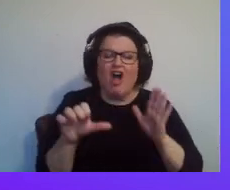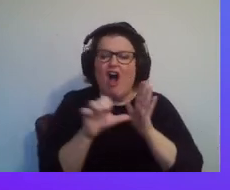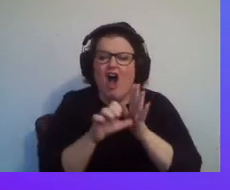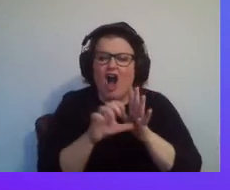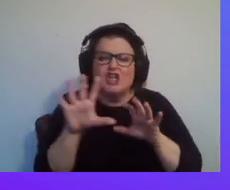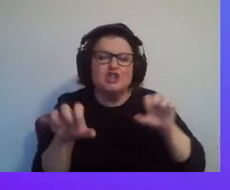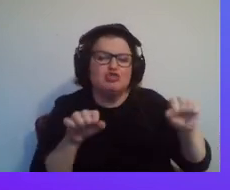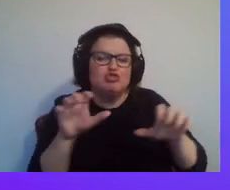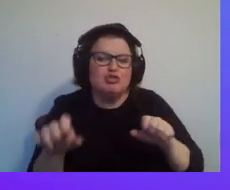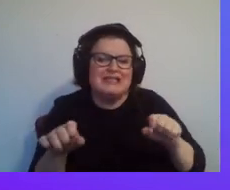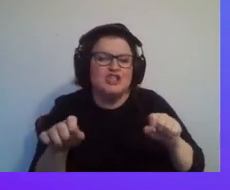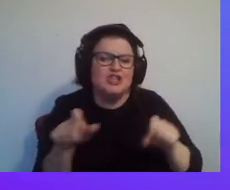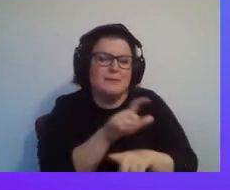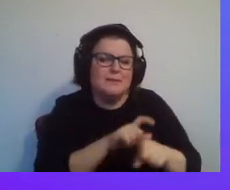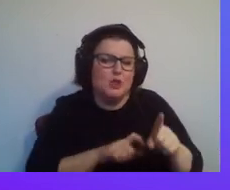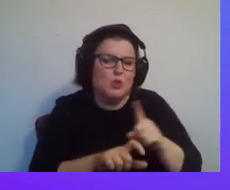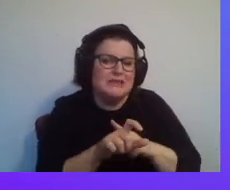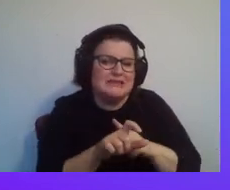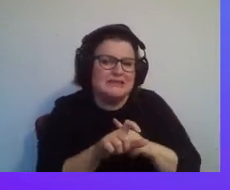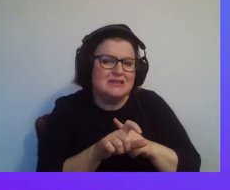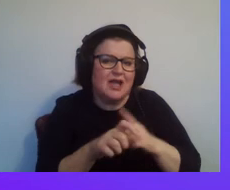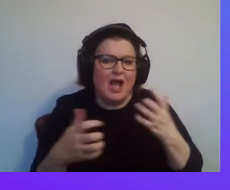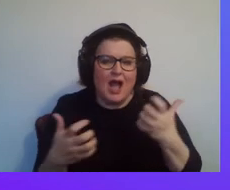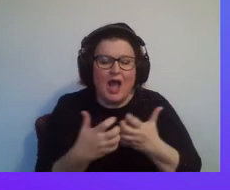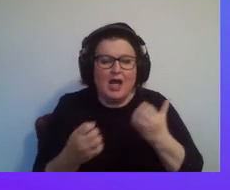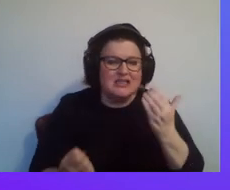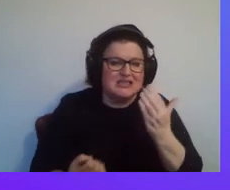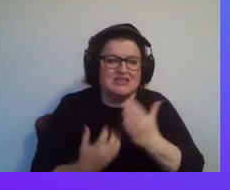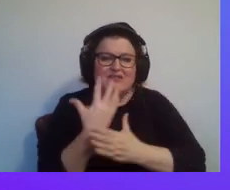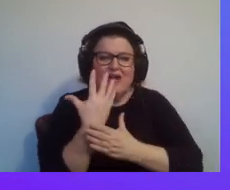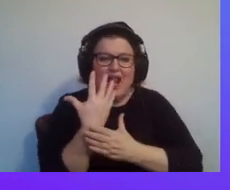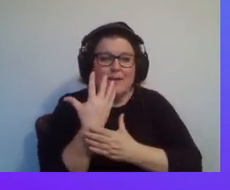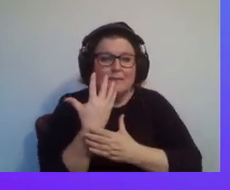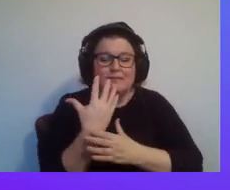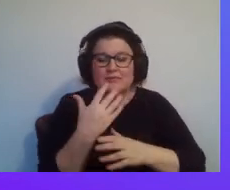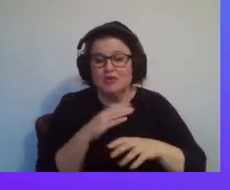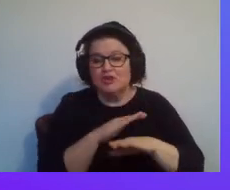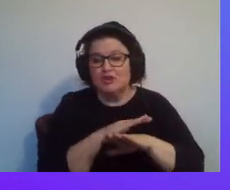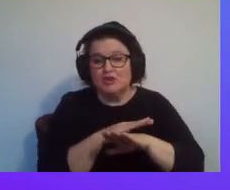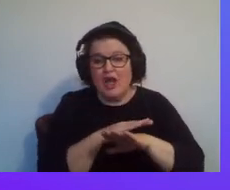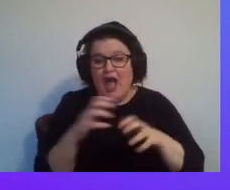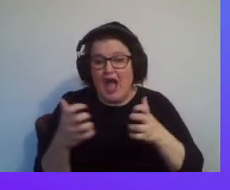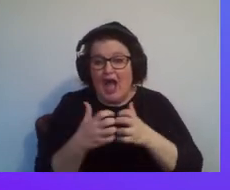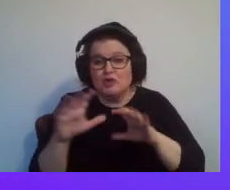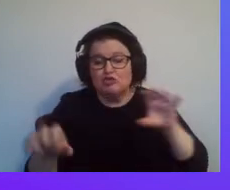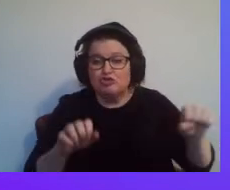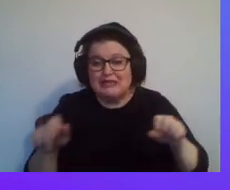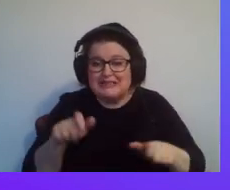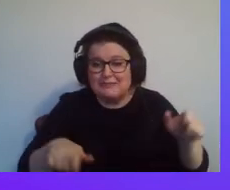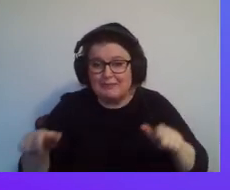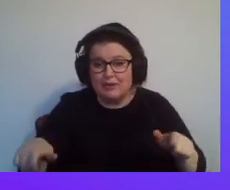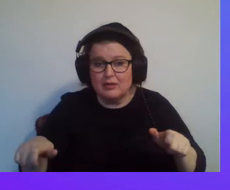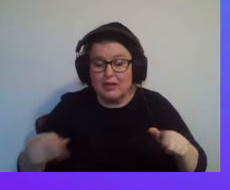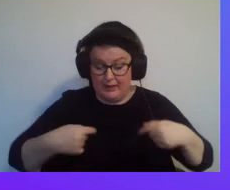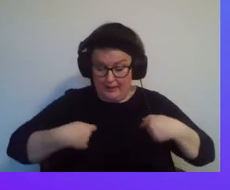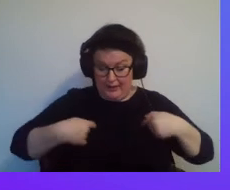ways and develop new ideas of how to get them. And I would never disagree with the doctor, because I'm not one, but many of the people that I listen to day in,